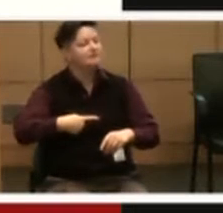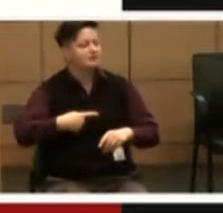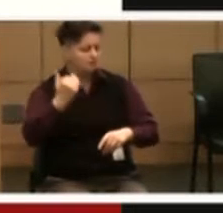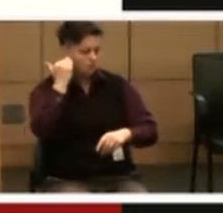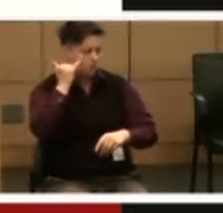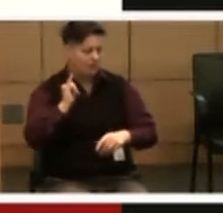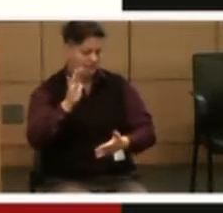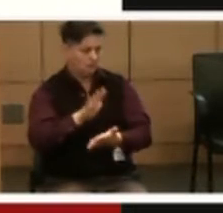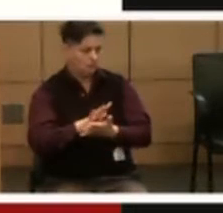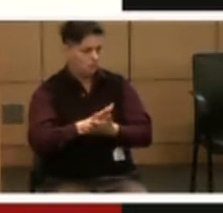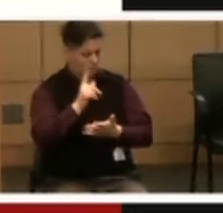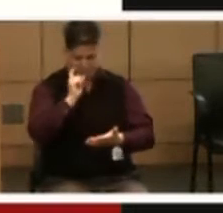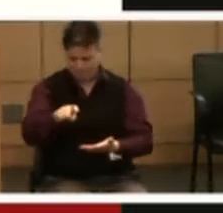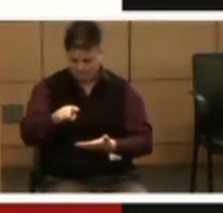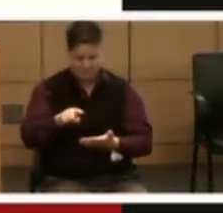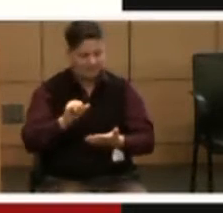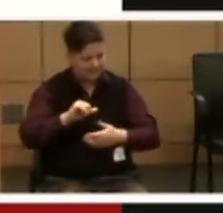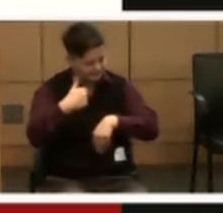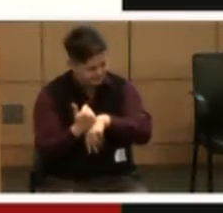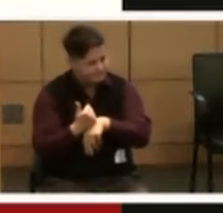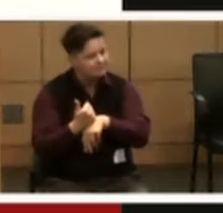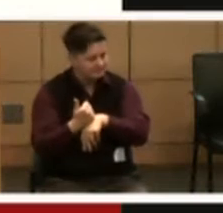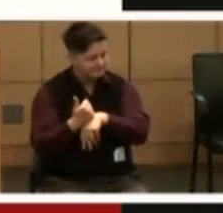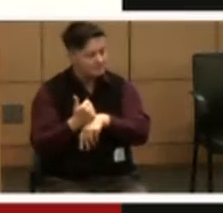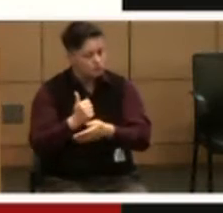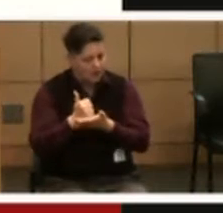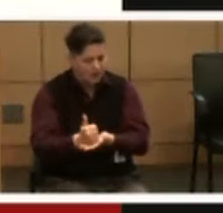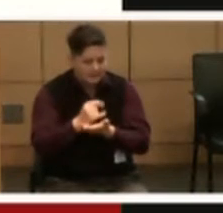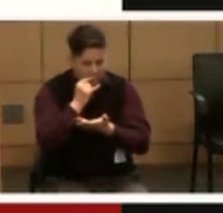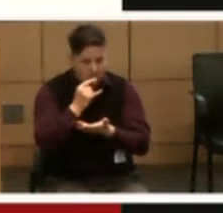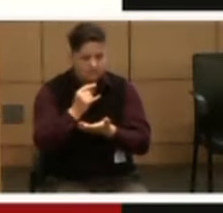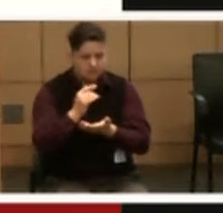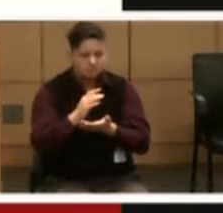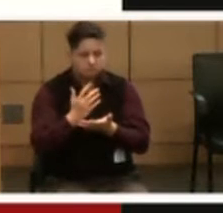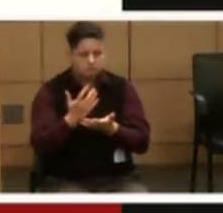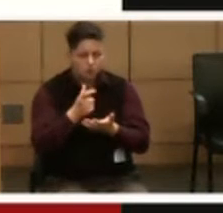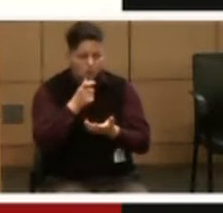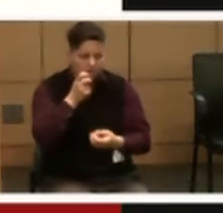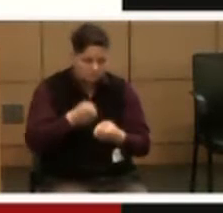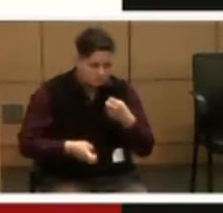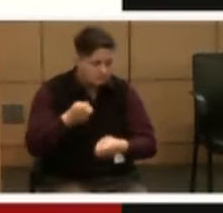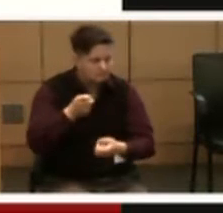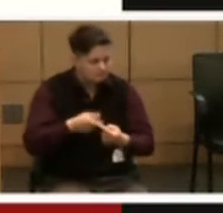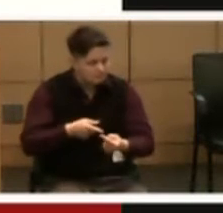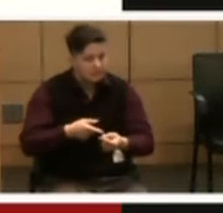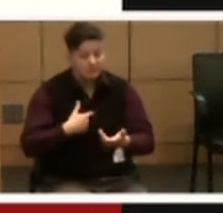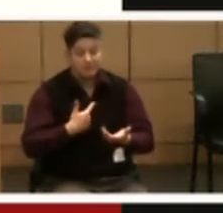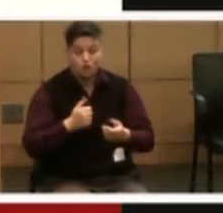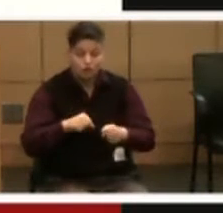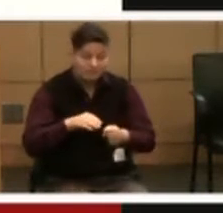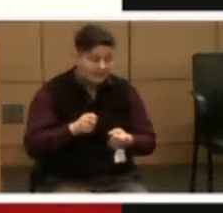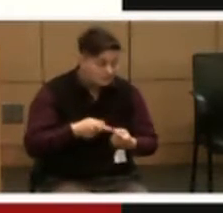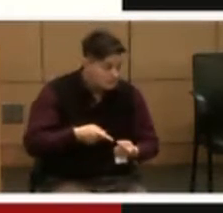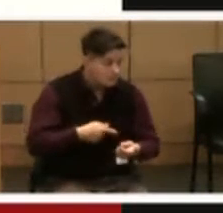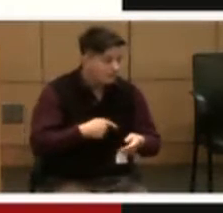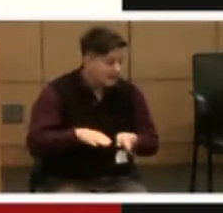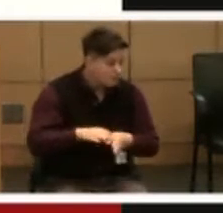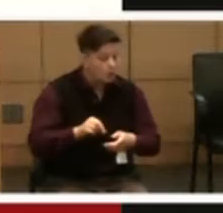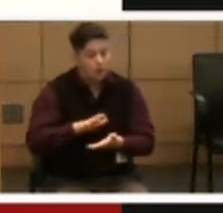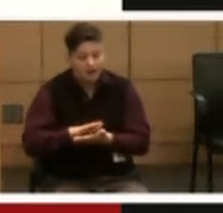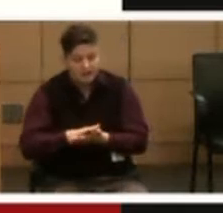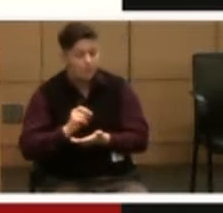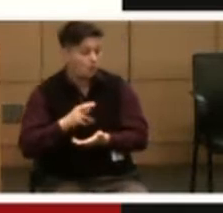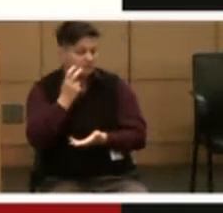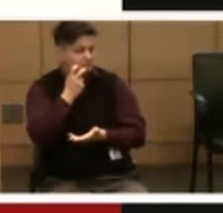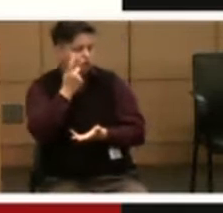school does in order to help kids who are having difficulties either behaviorally or academically, or with speech